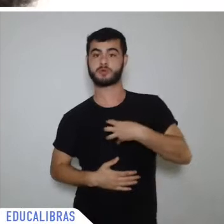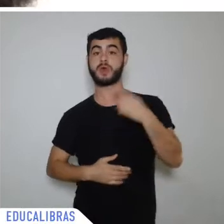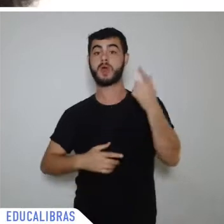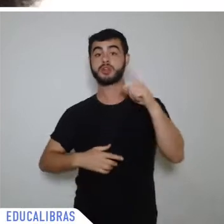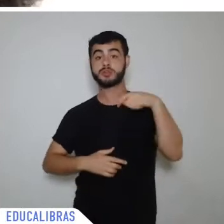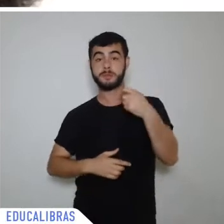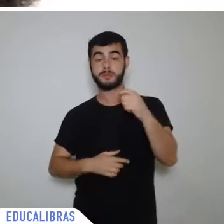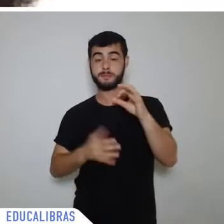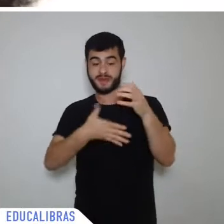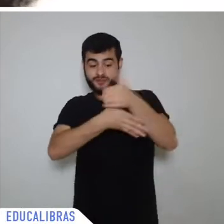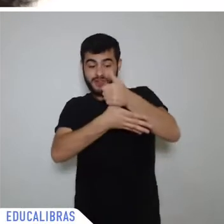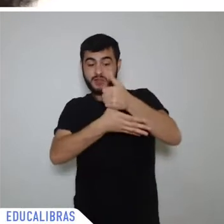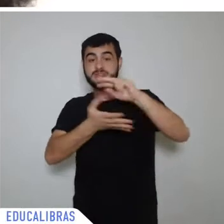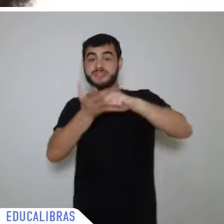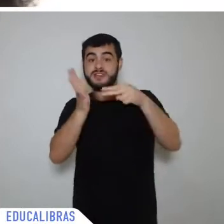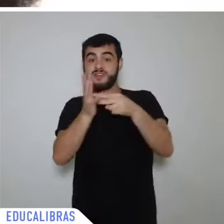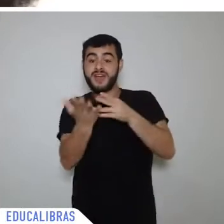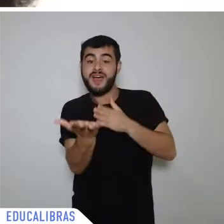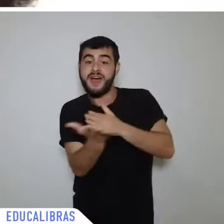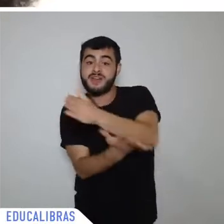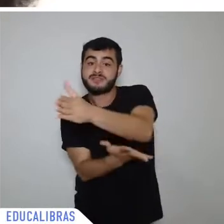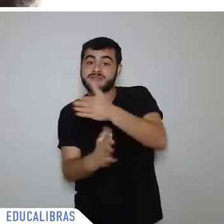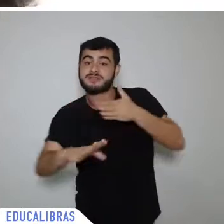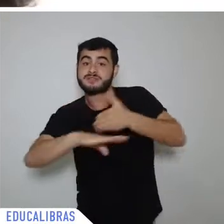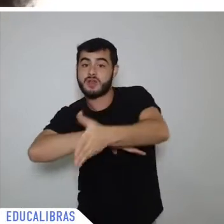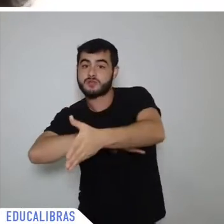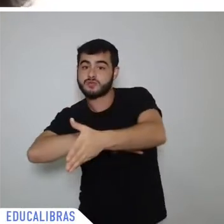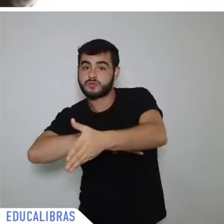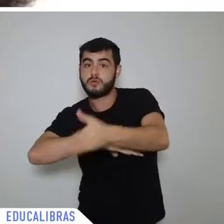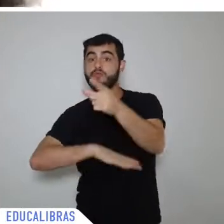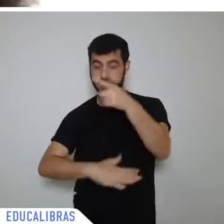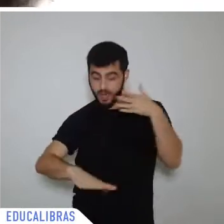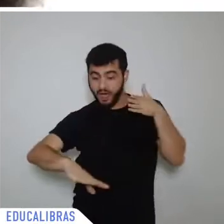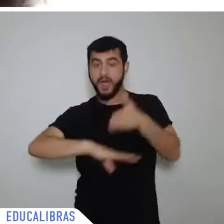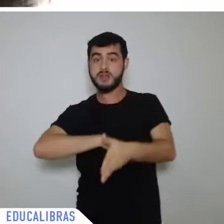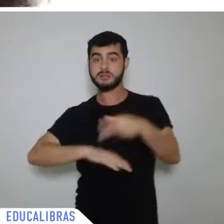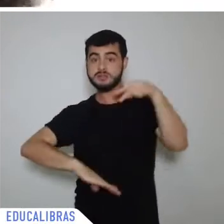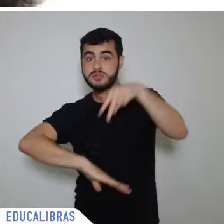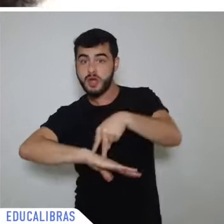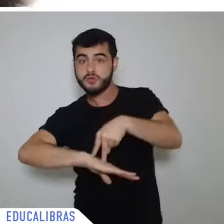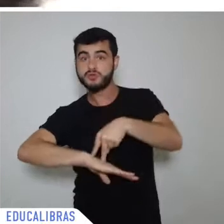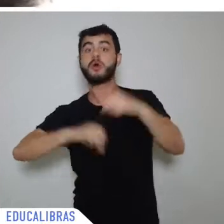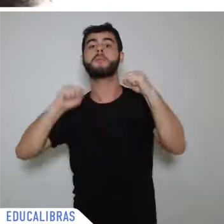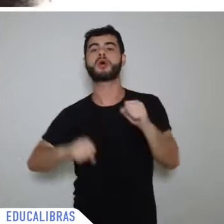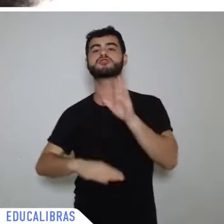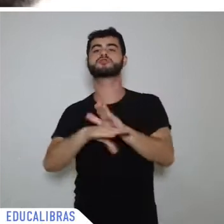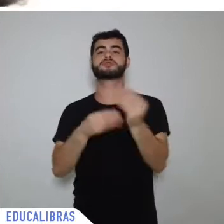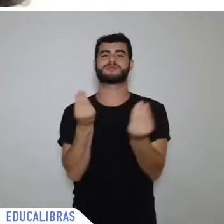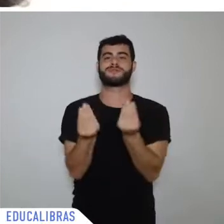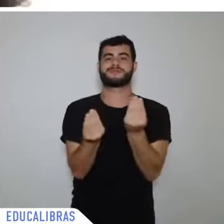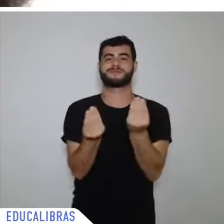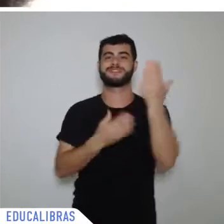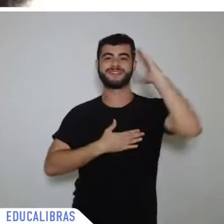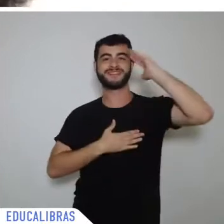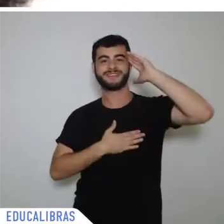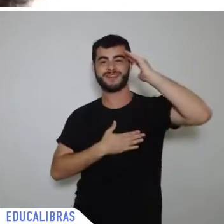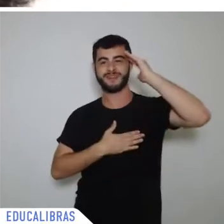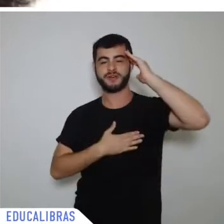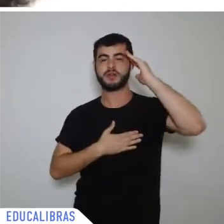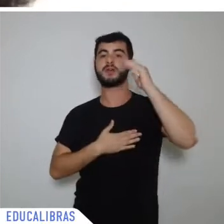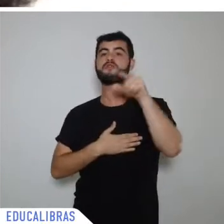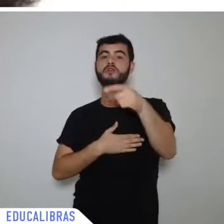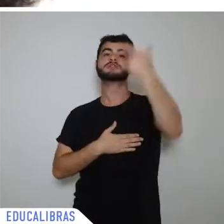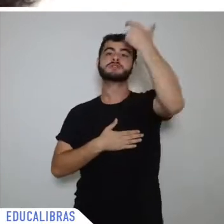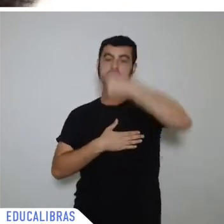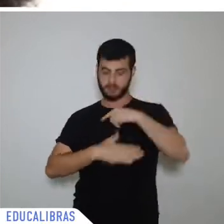Privilege that has nothing to do with feeling. It has to do with access too. So what does the things you